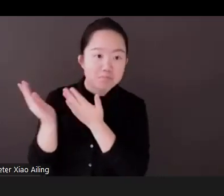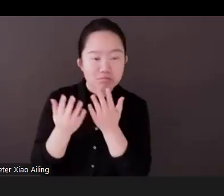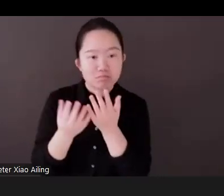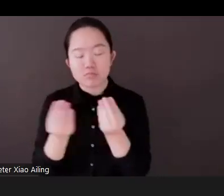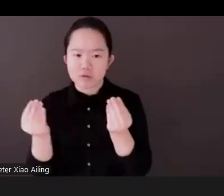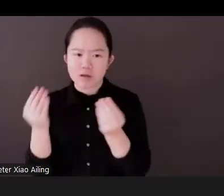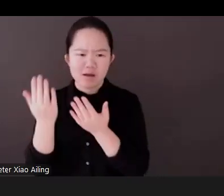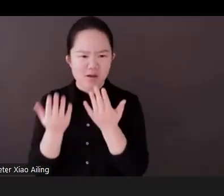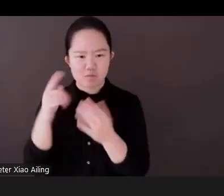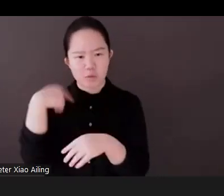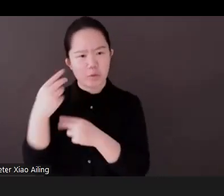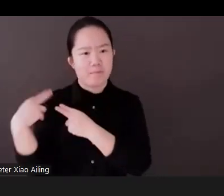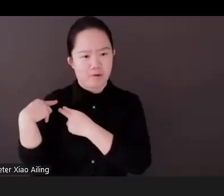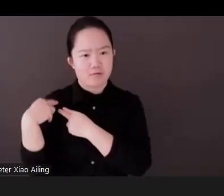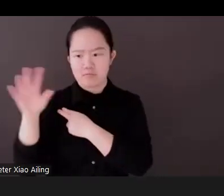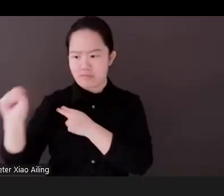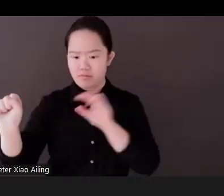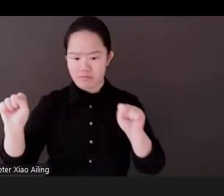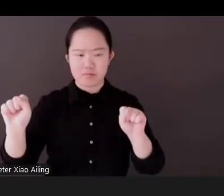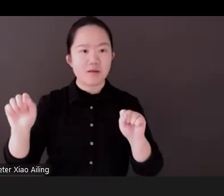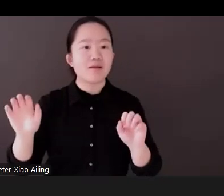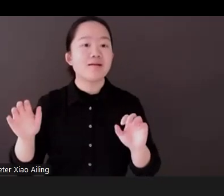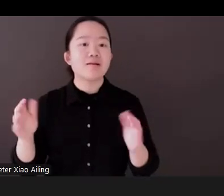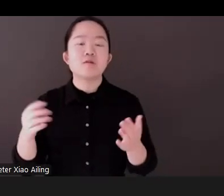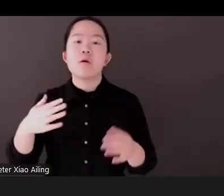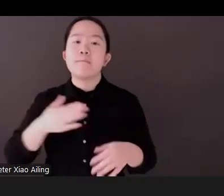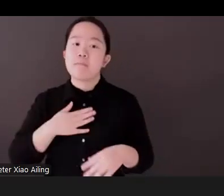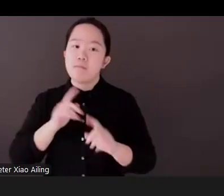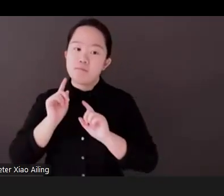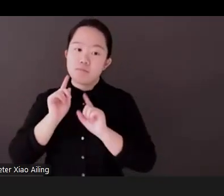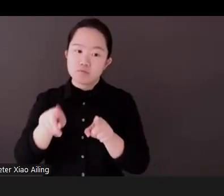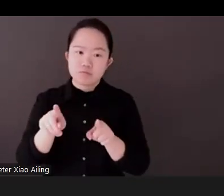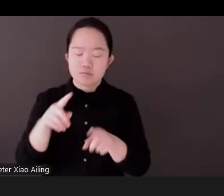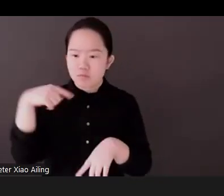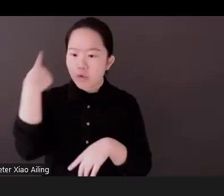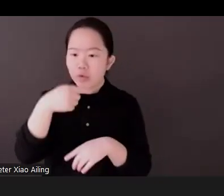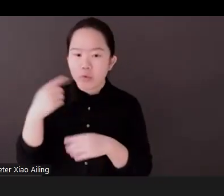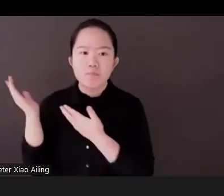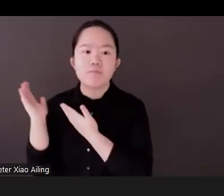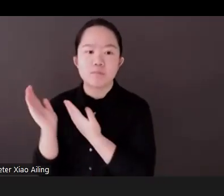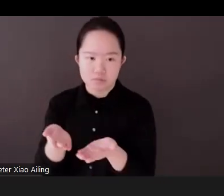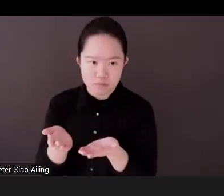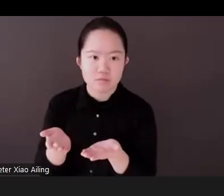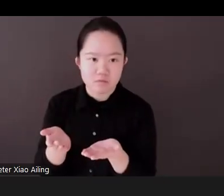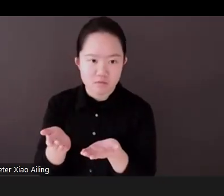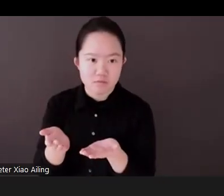the ebook is provided to the EU.